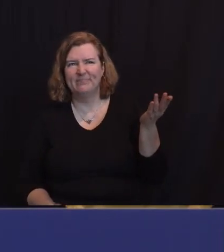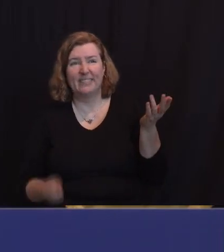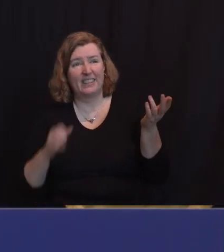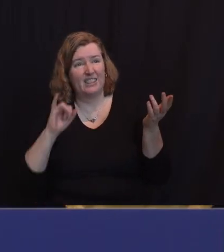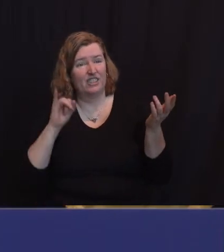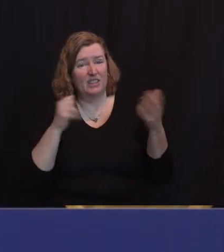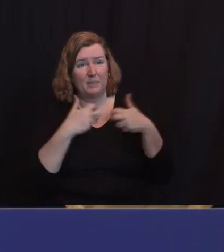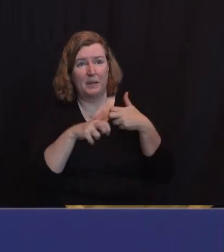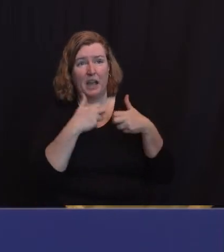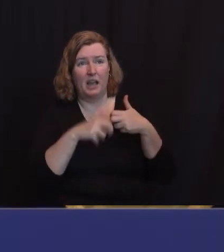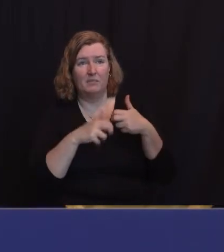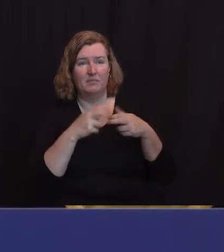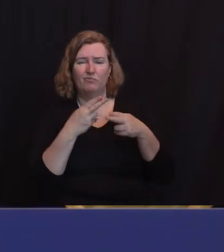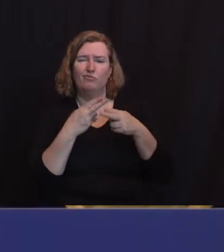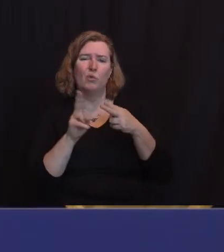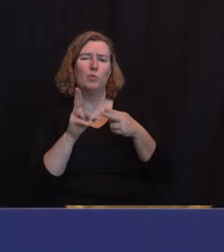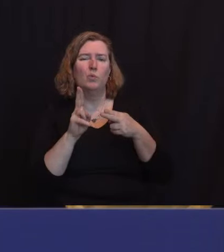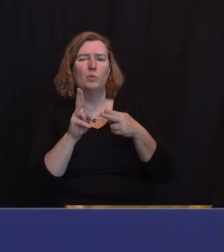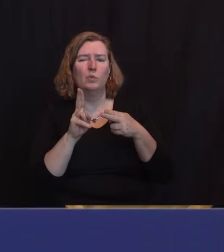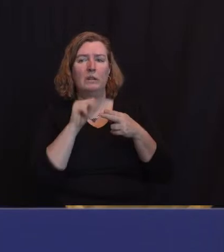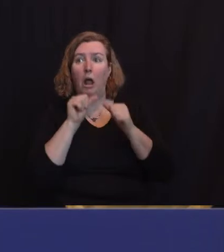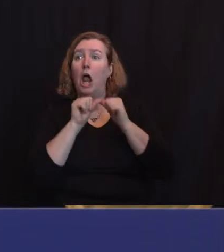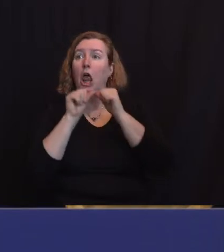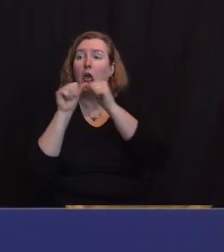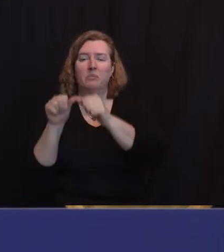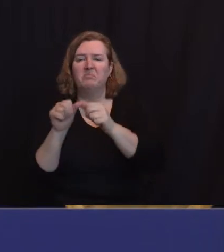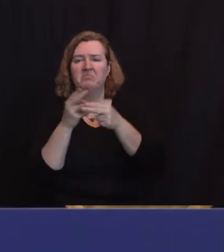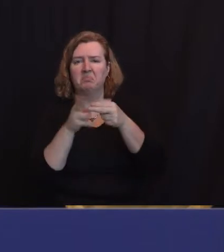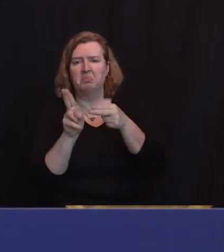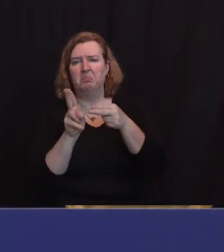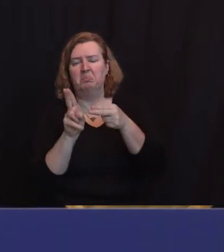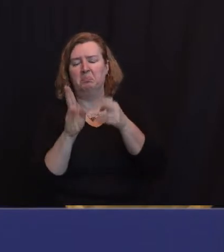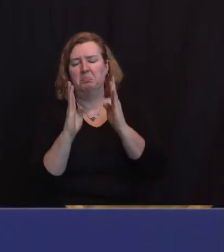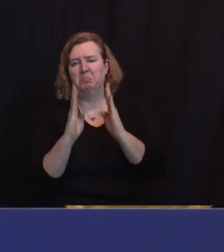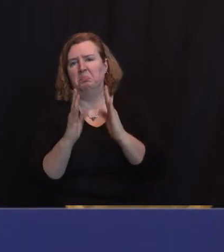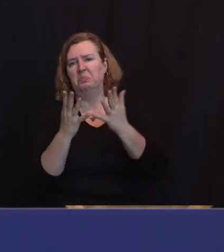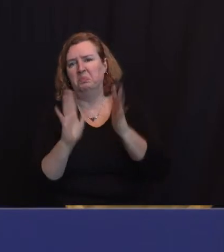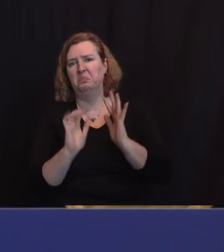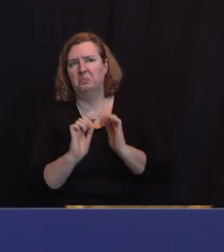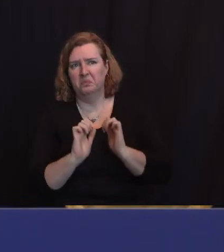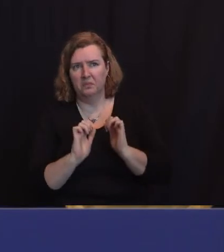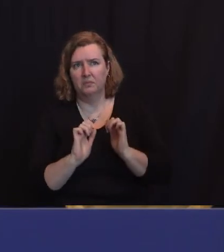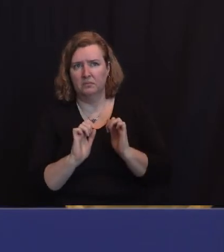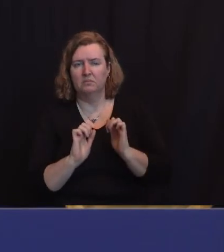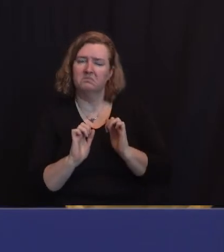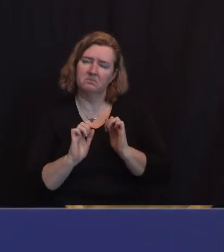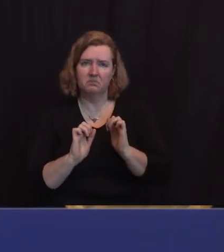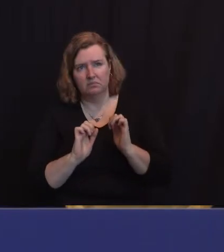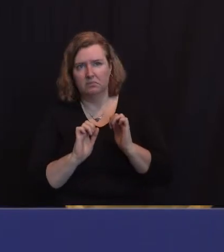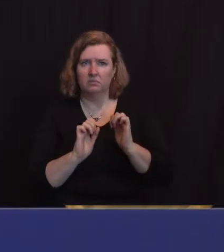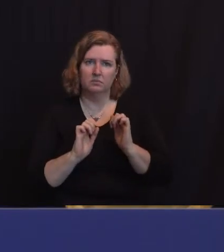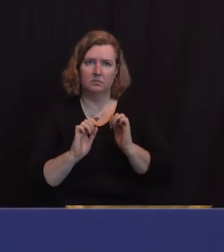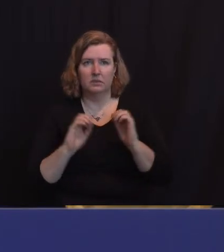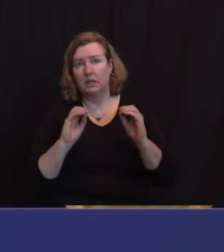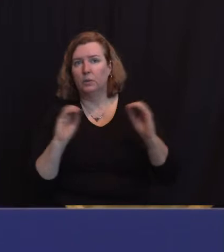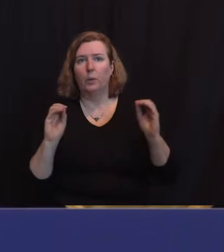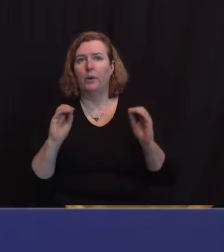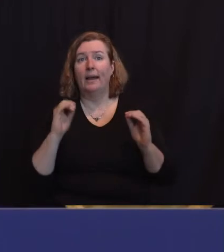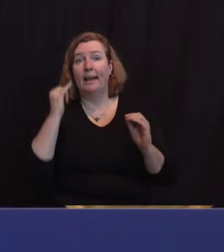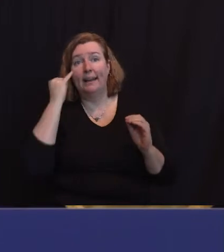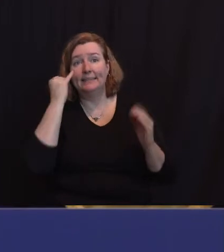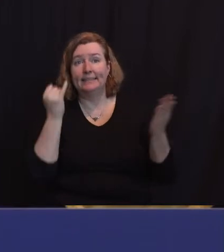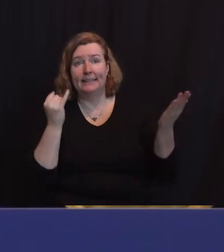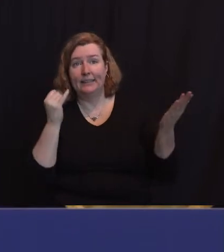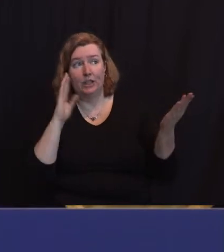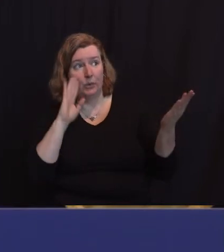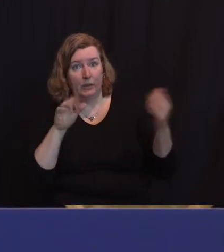with them. It is not a permanent, long-term, at least we're not gotten any indication that it is. So